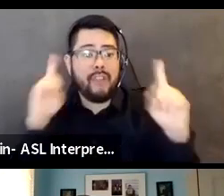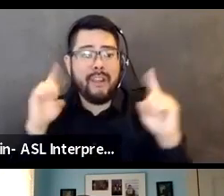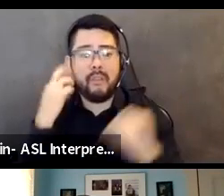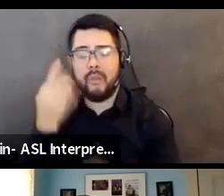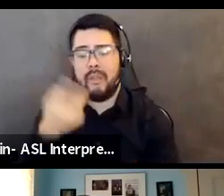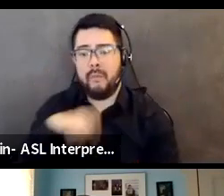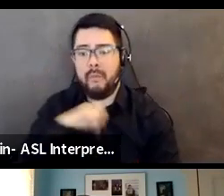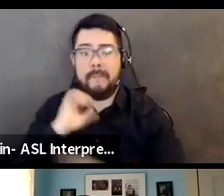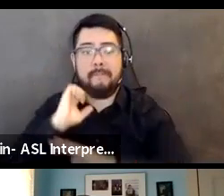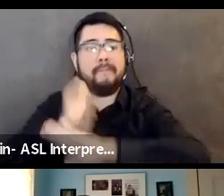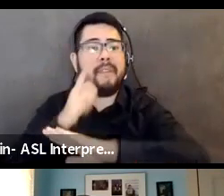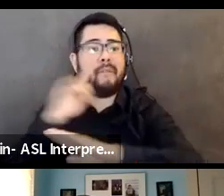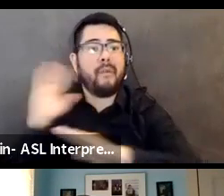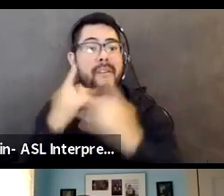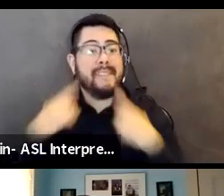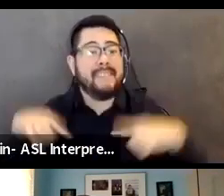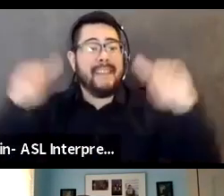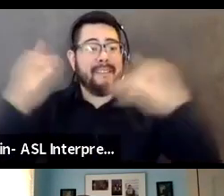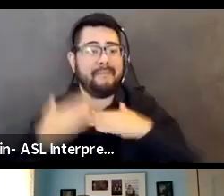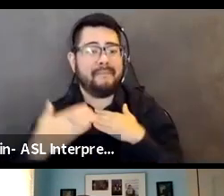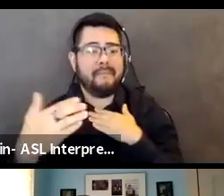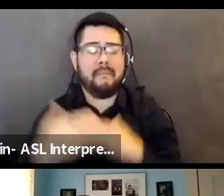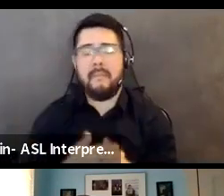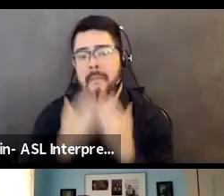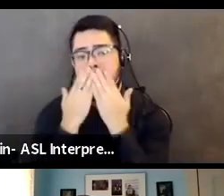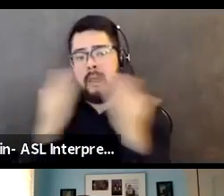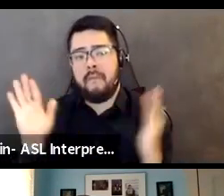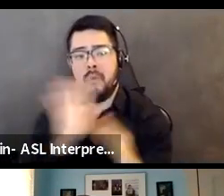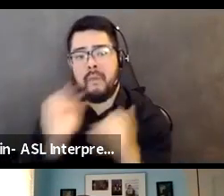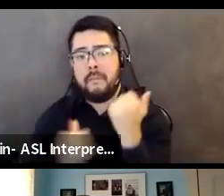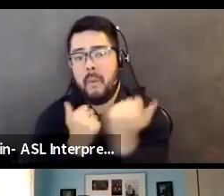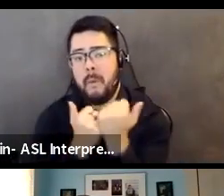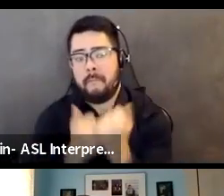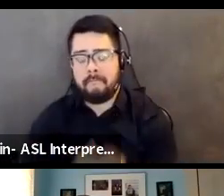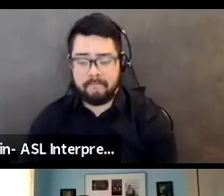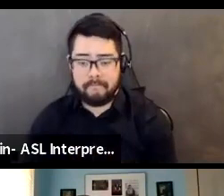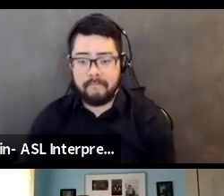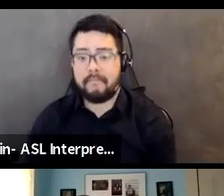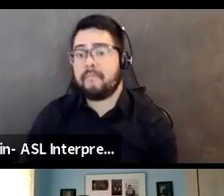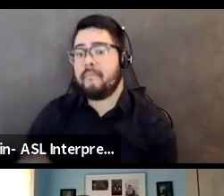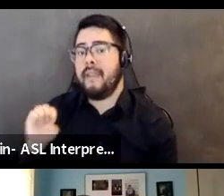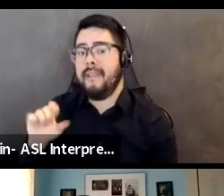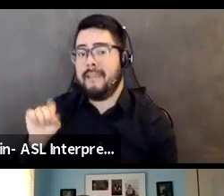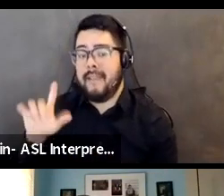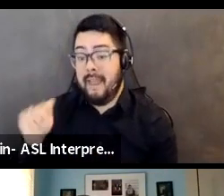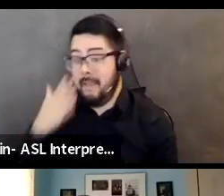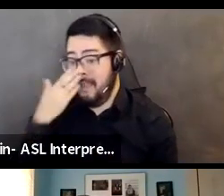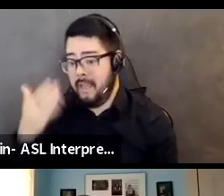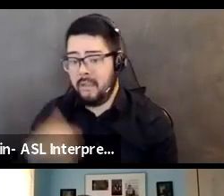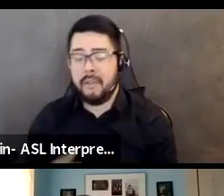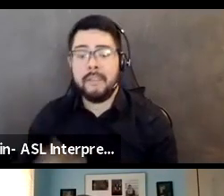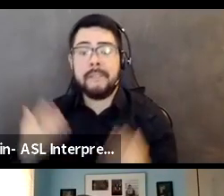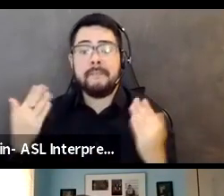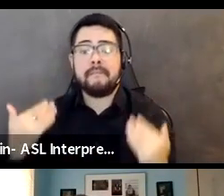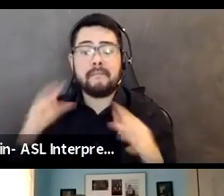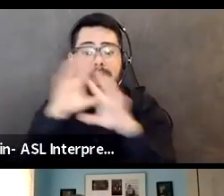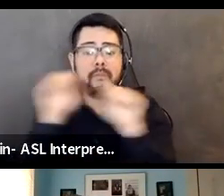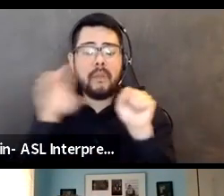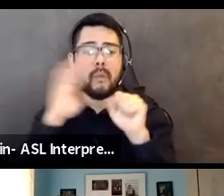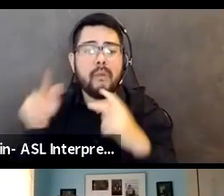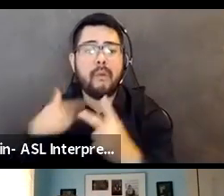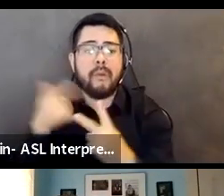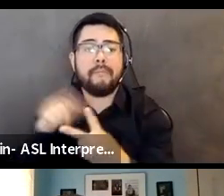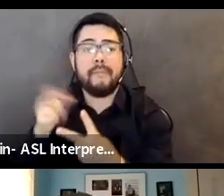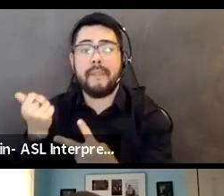position them for a successful future thank you for your support thank you miss gray mr president will proceed with speaker